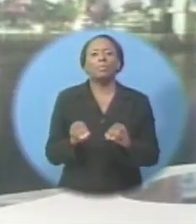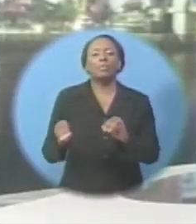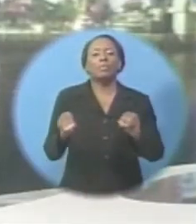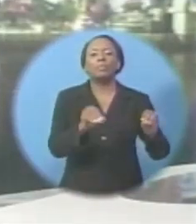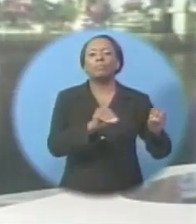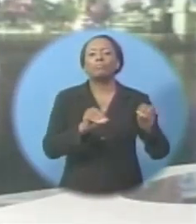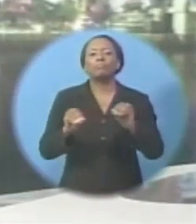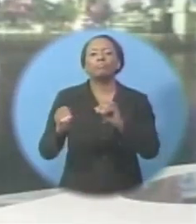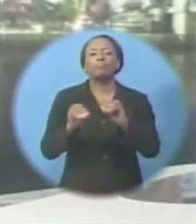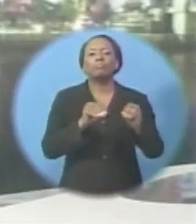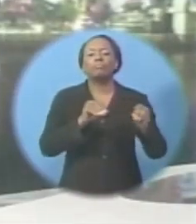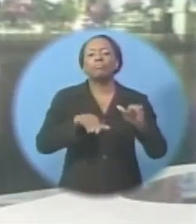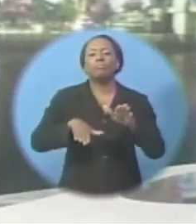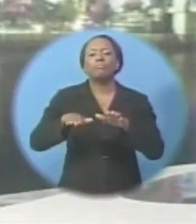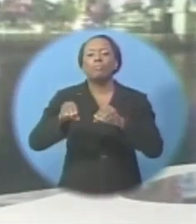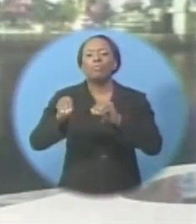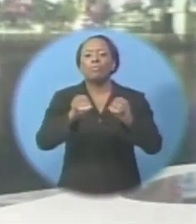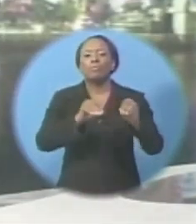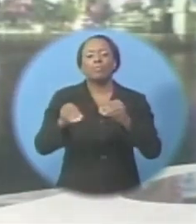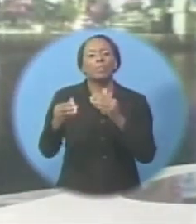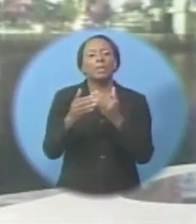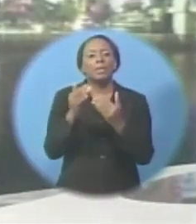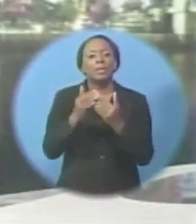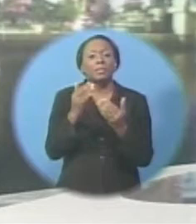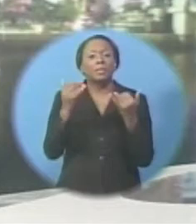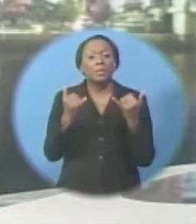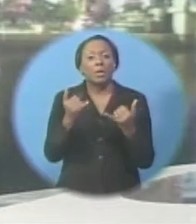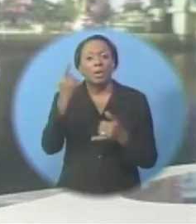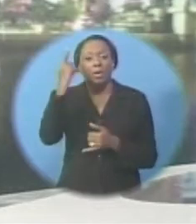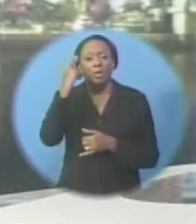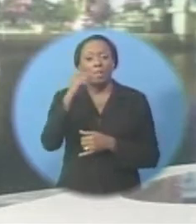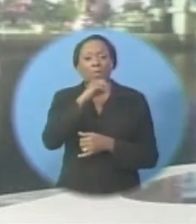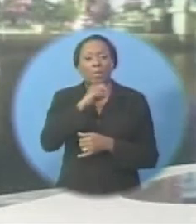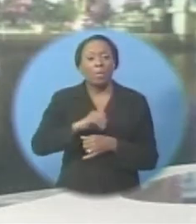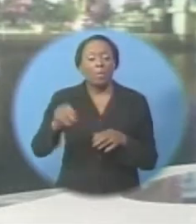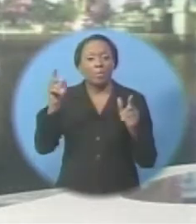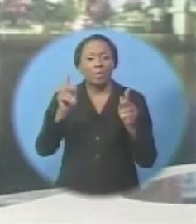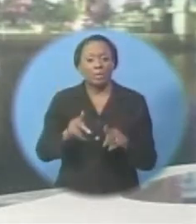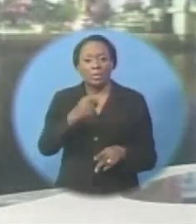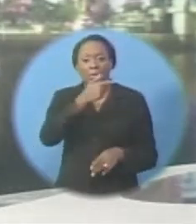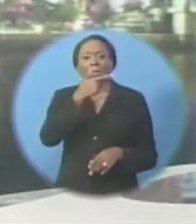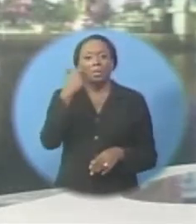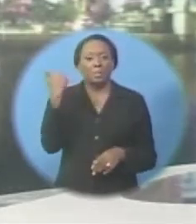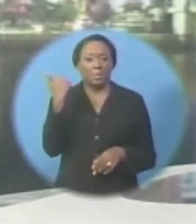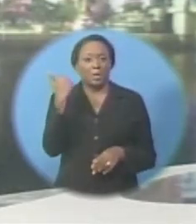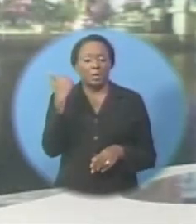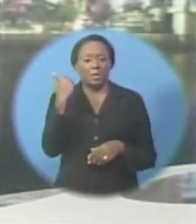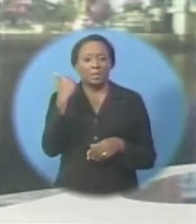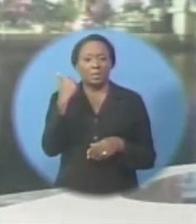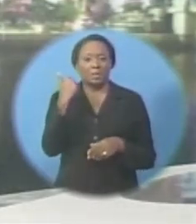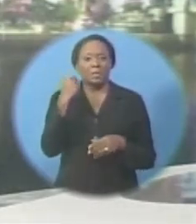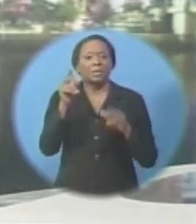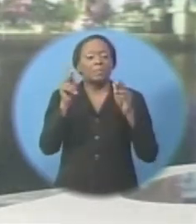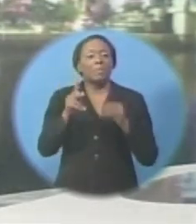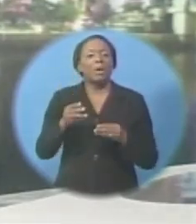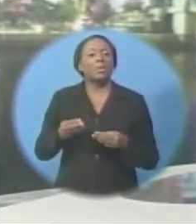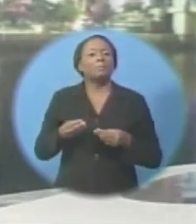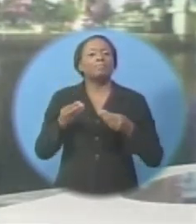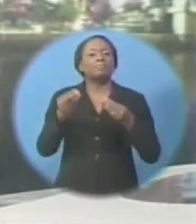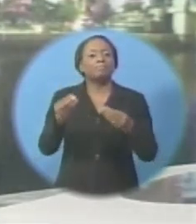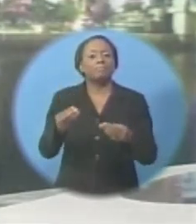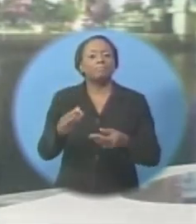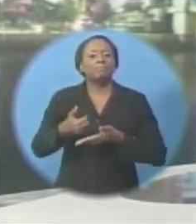around will now be easier for an elderly St. Michael amputee thanks to a charitable donation. Founder of Community Services